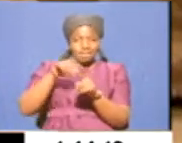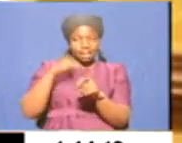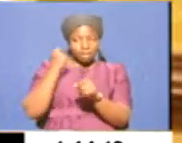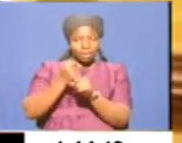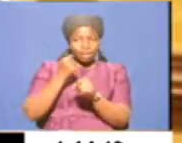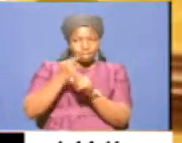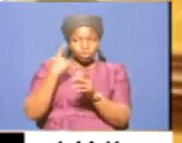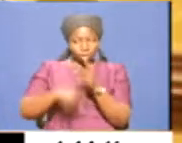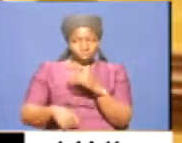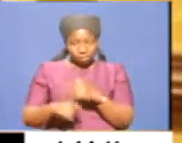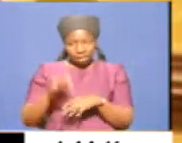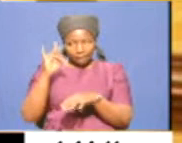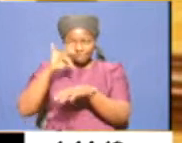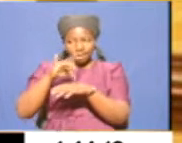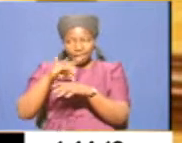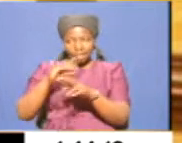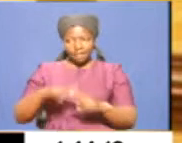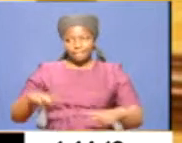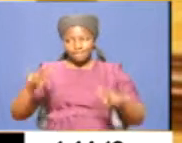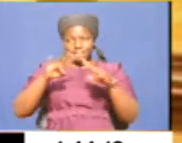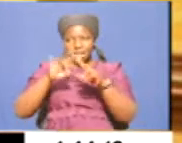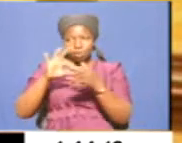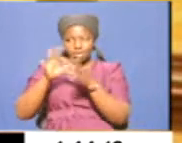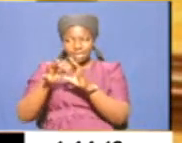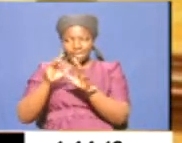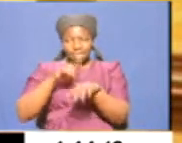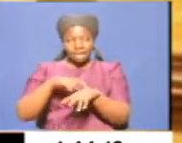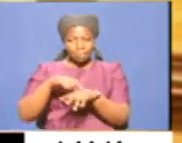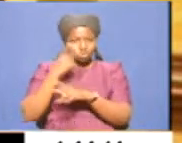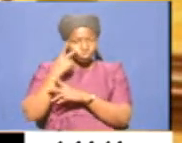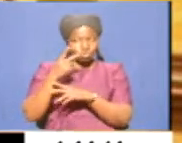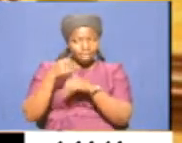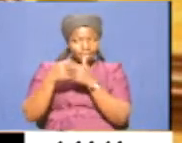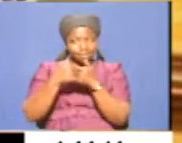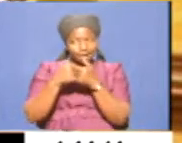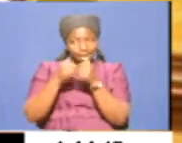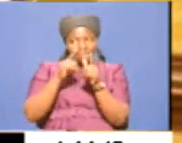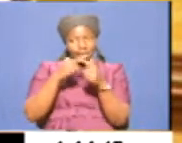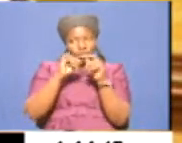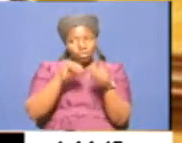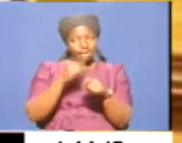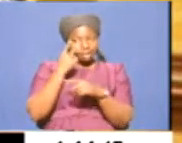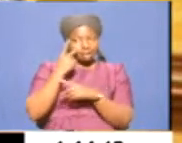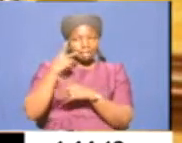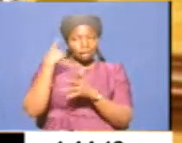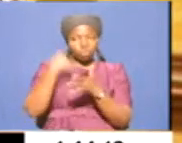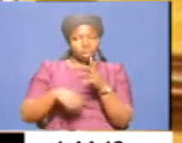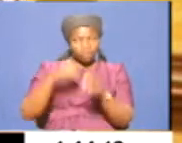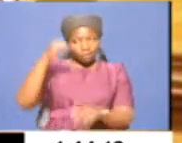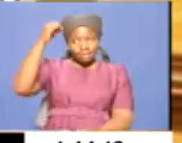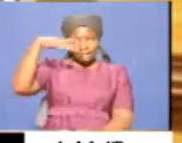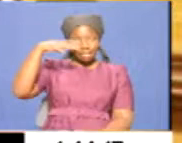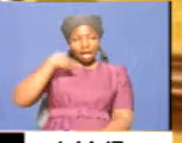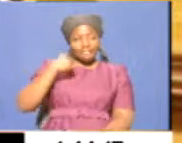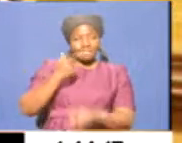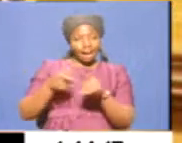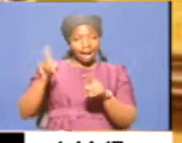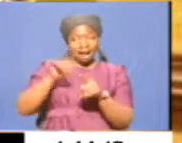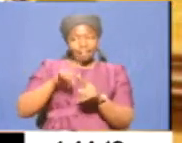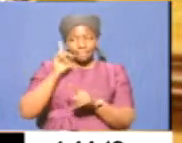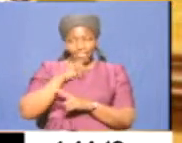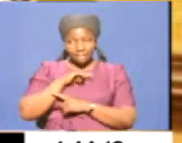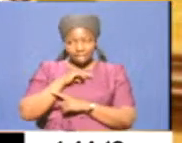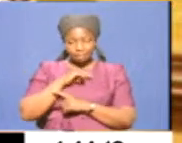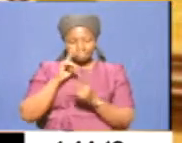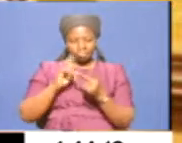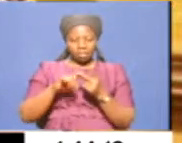chain. When you look at the challenges, of course, you could see the cost of electricity could have gone up. Yeah, yeah, the fuel